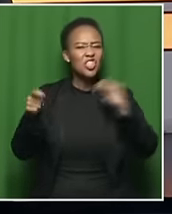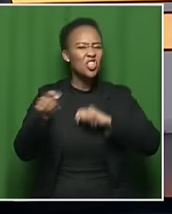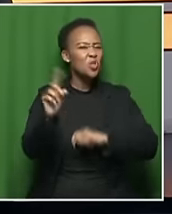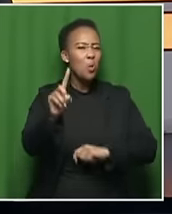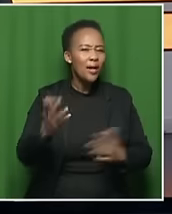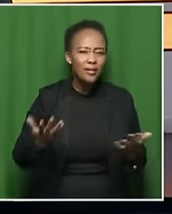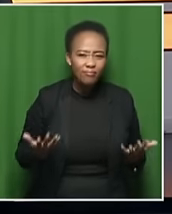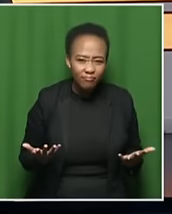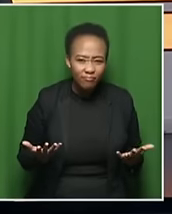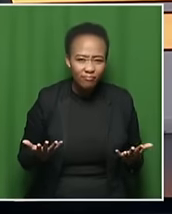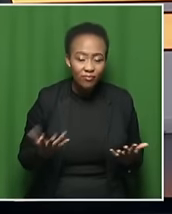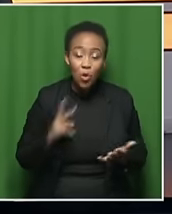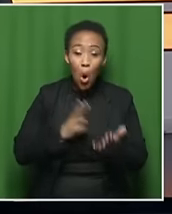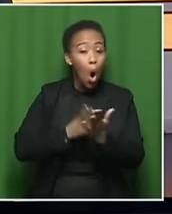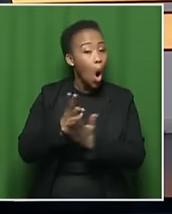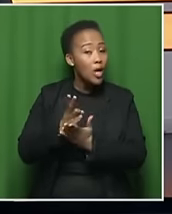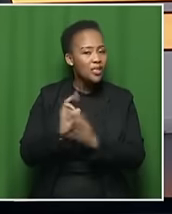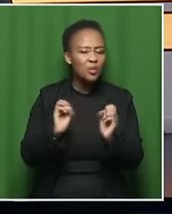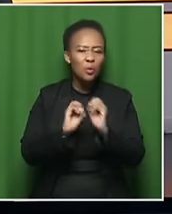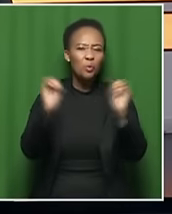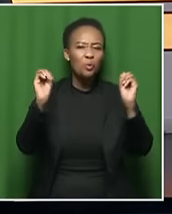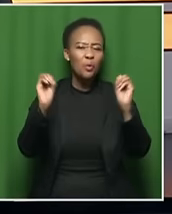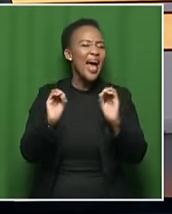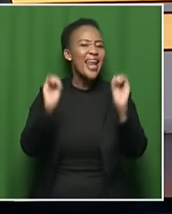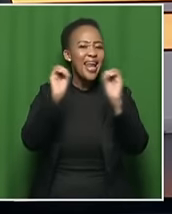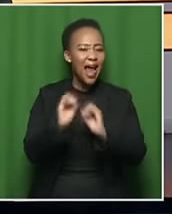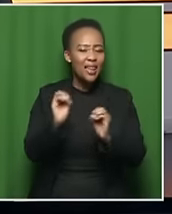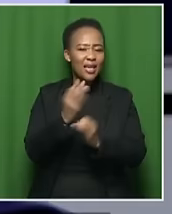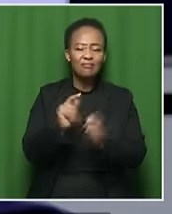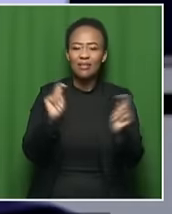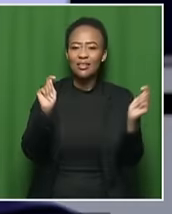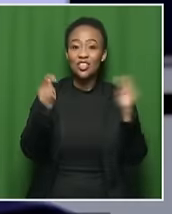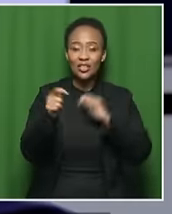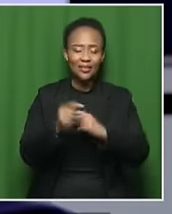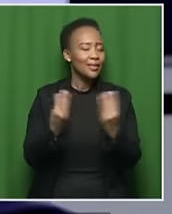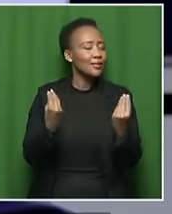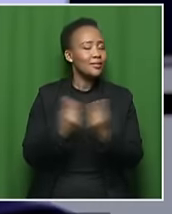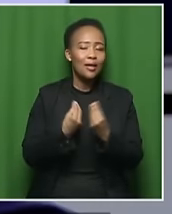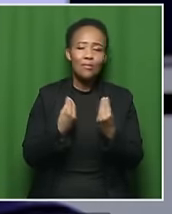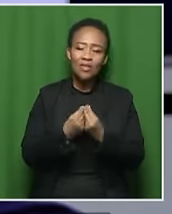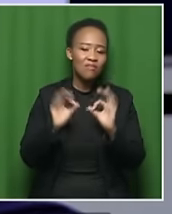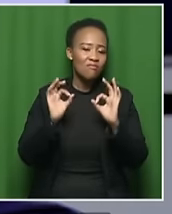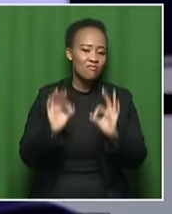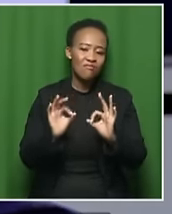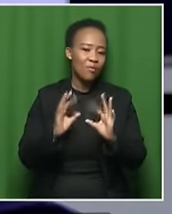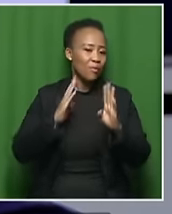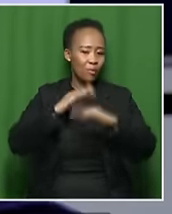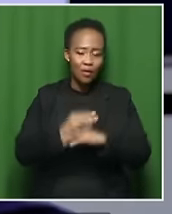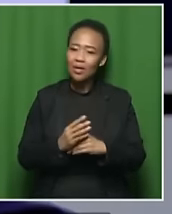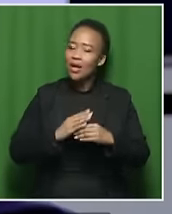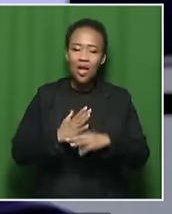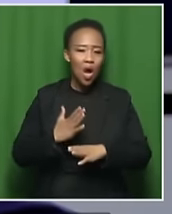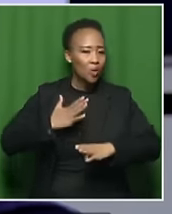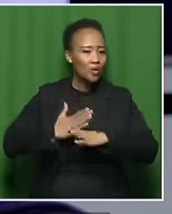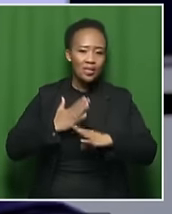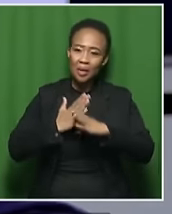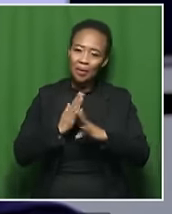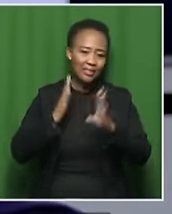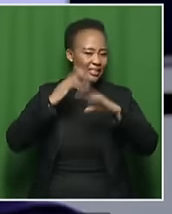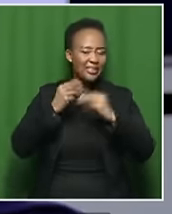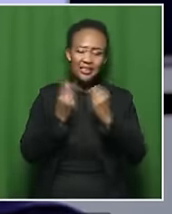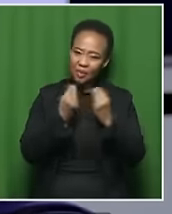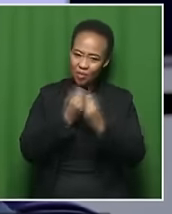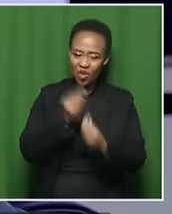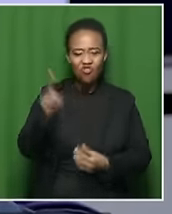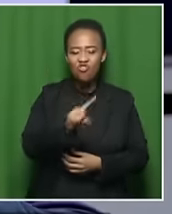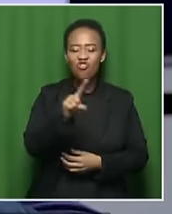honest, zero. So something is not right. There's what we call in English a dysfunctionality, and